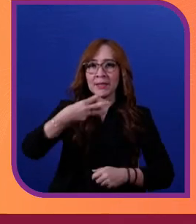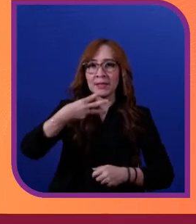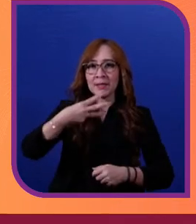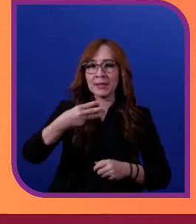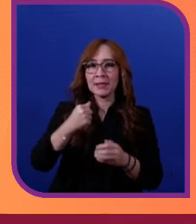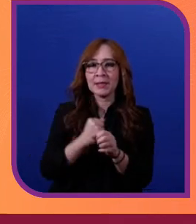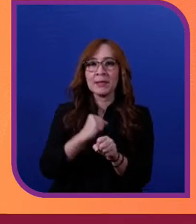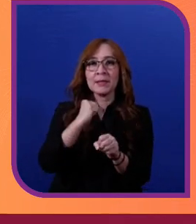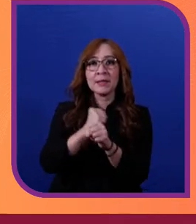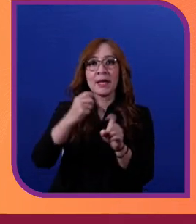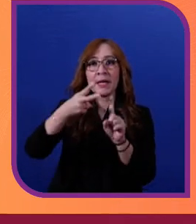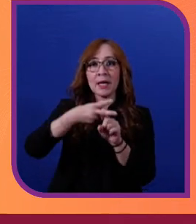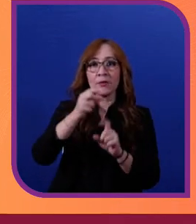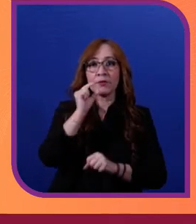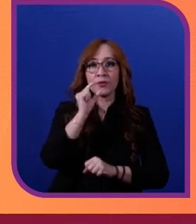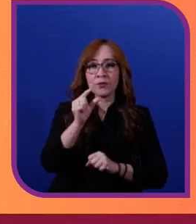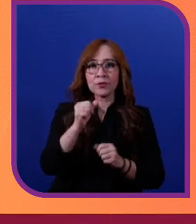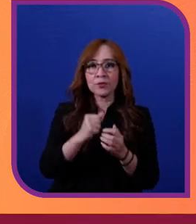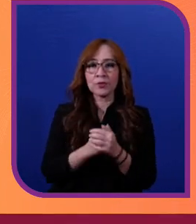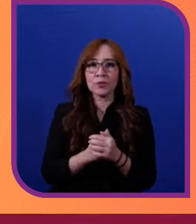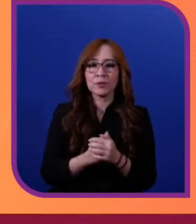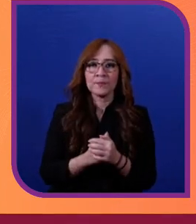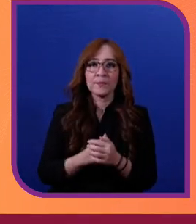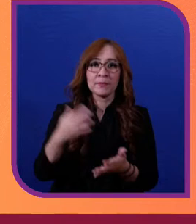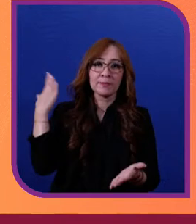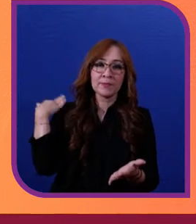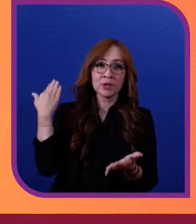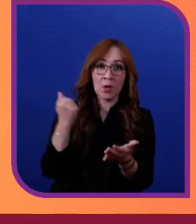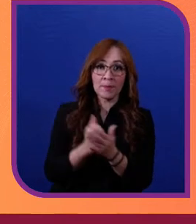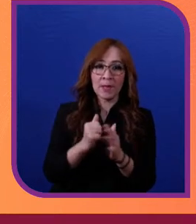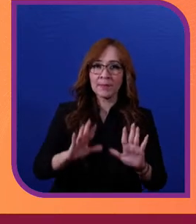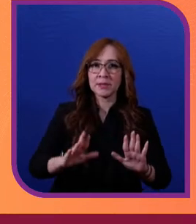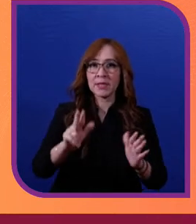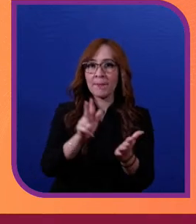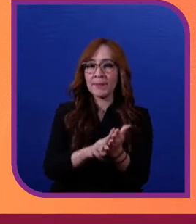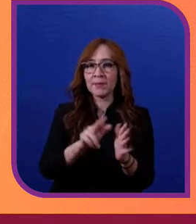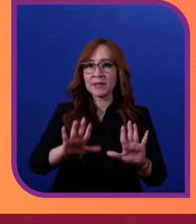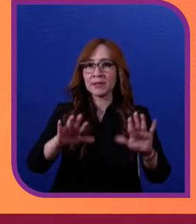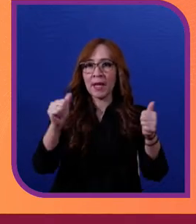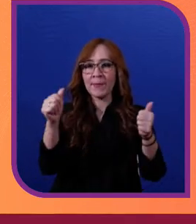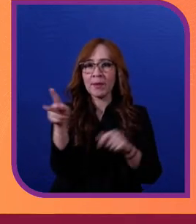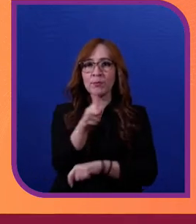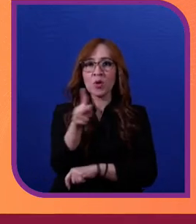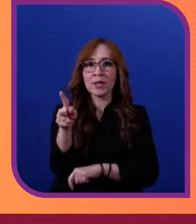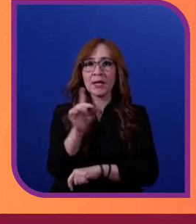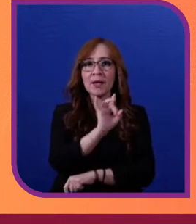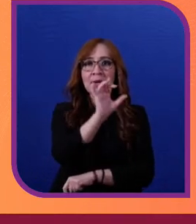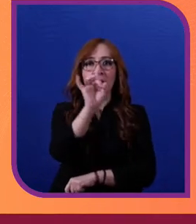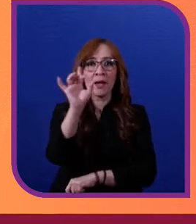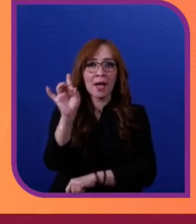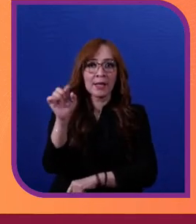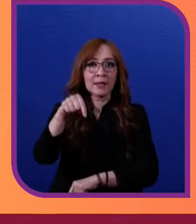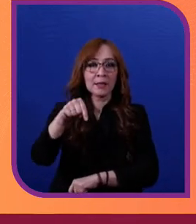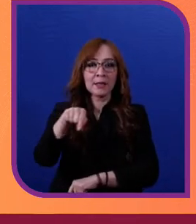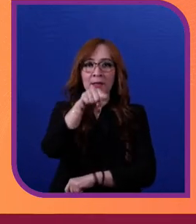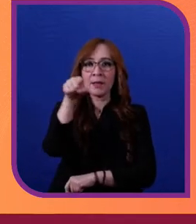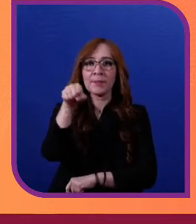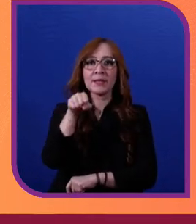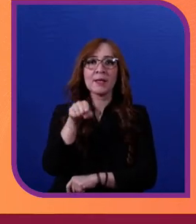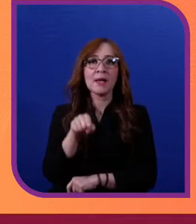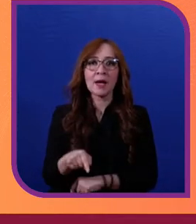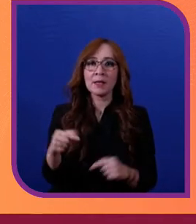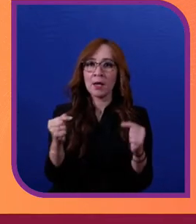Eza integrated Project preparation and adapting to switch the eyes commitment